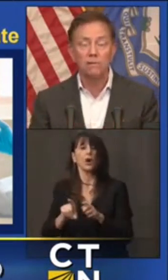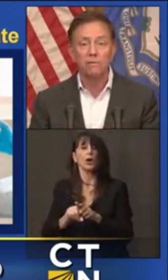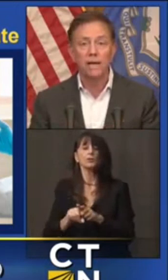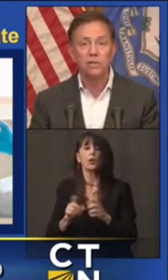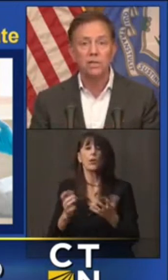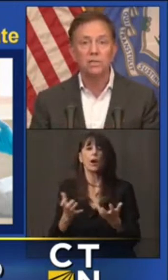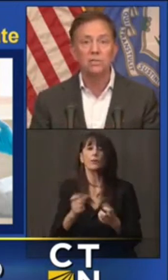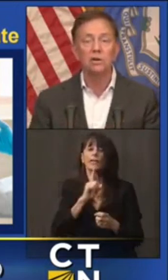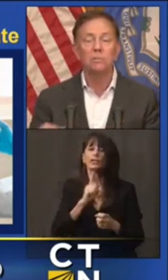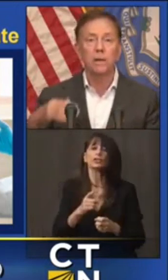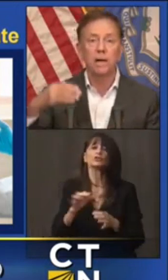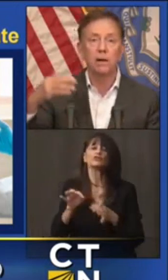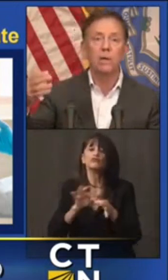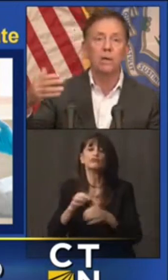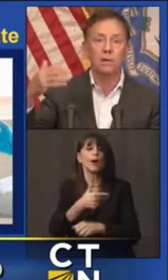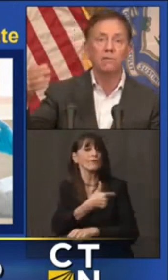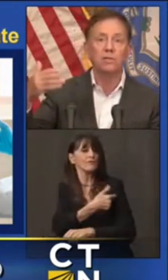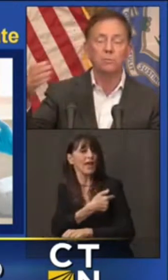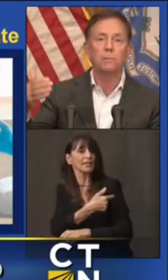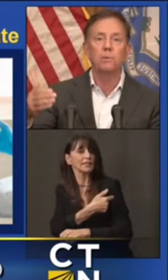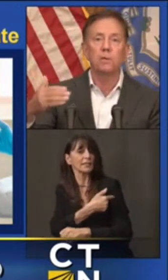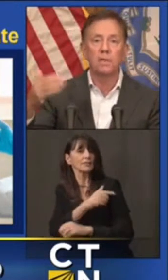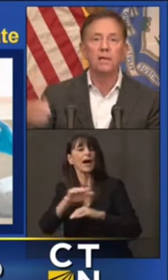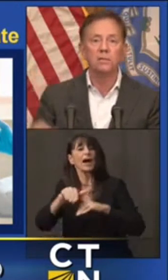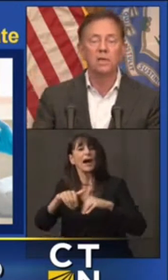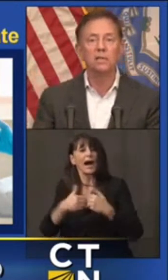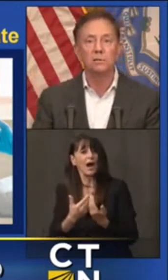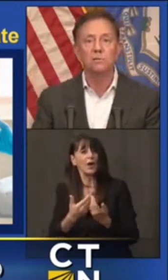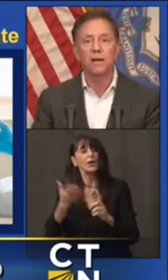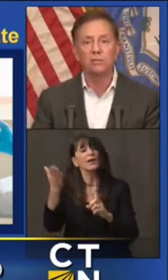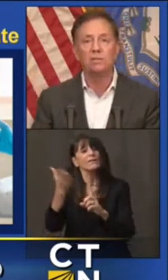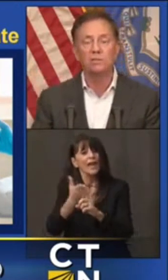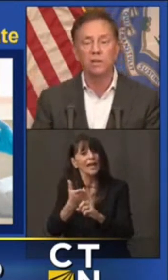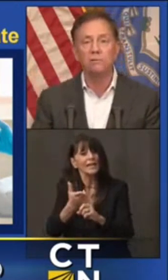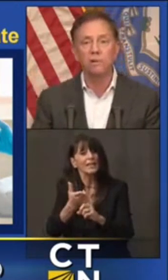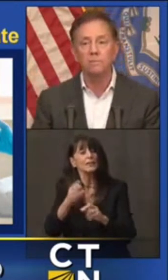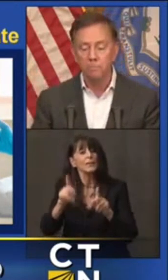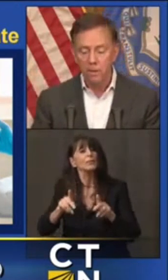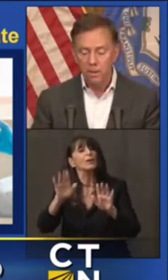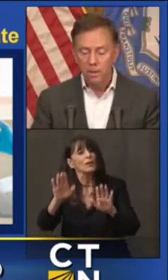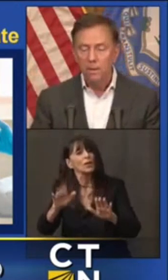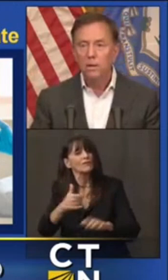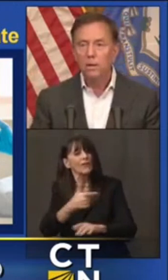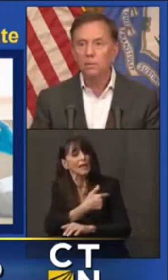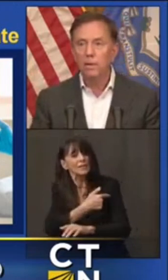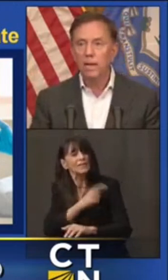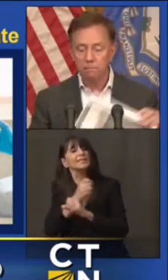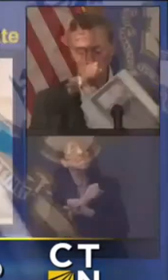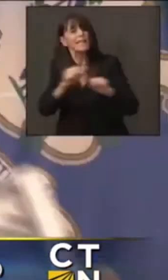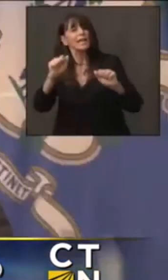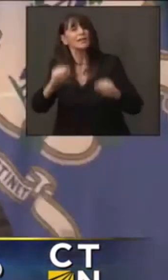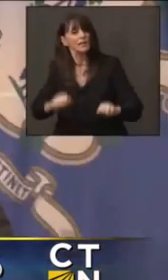the vaccine itself, but how we can convince people that they can take this vaccine safely. With that, Max, any